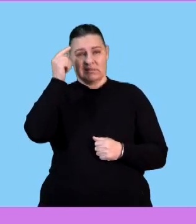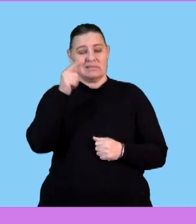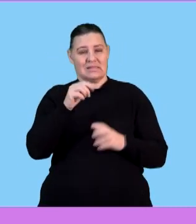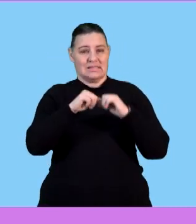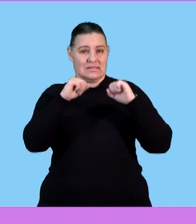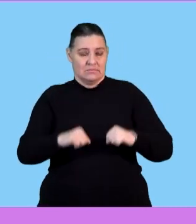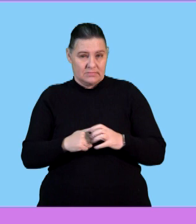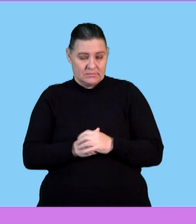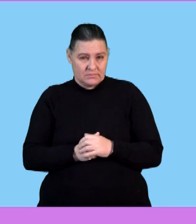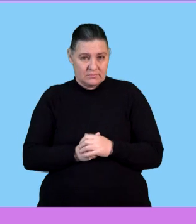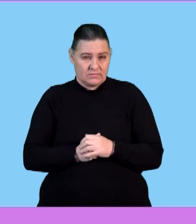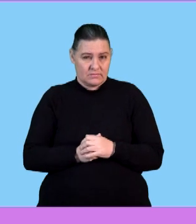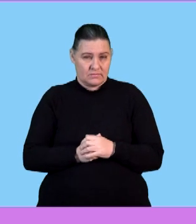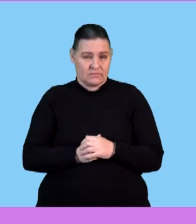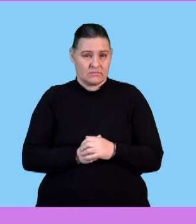this system.